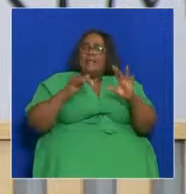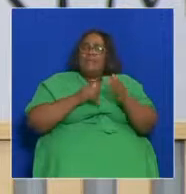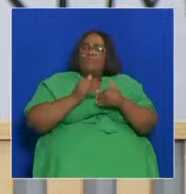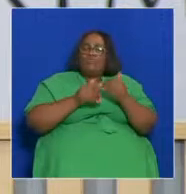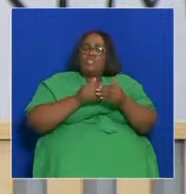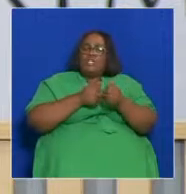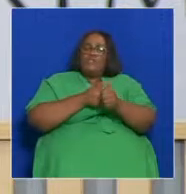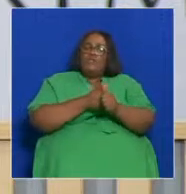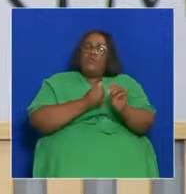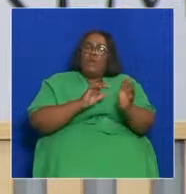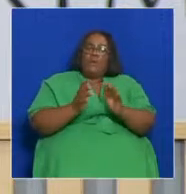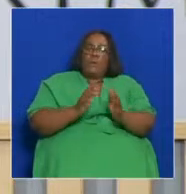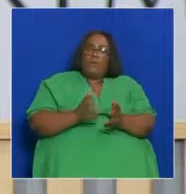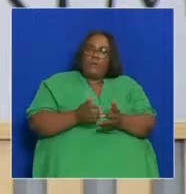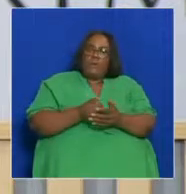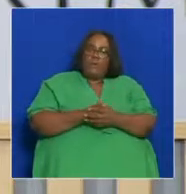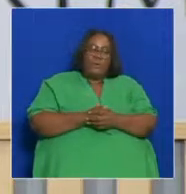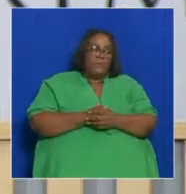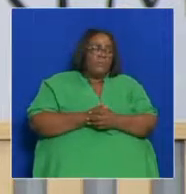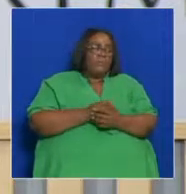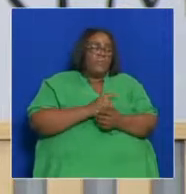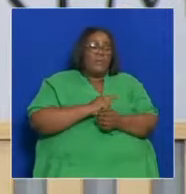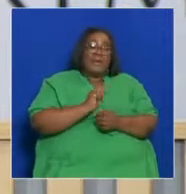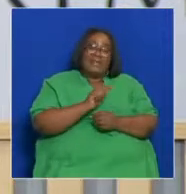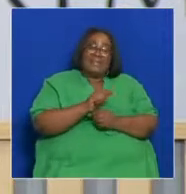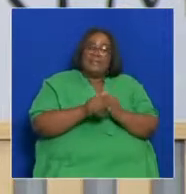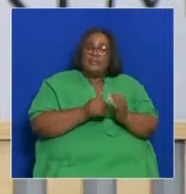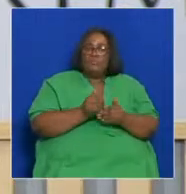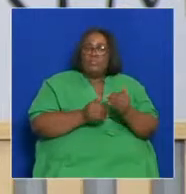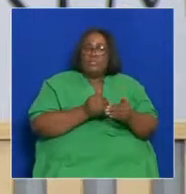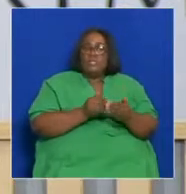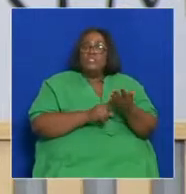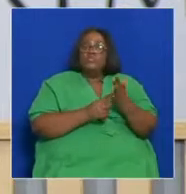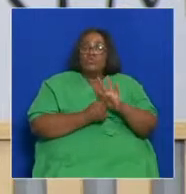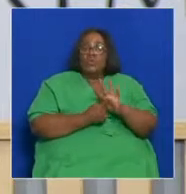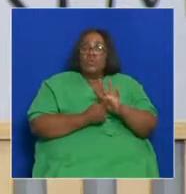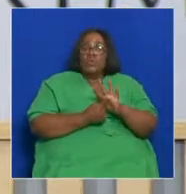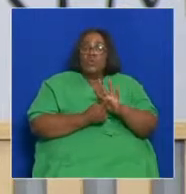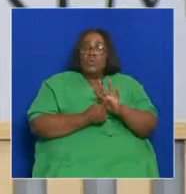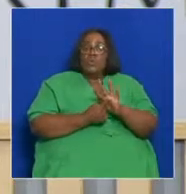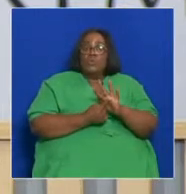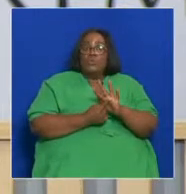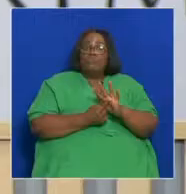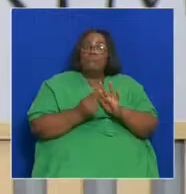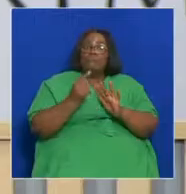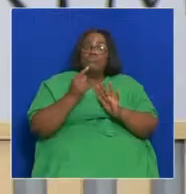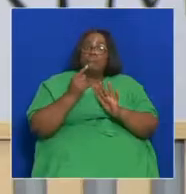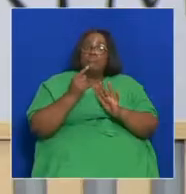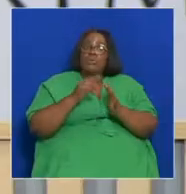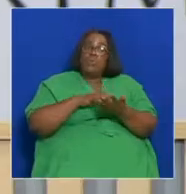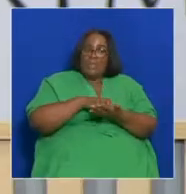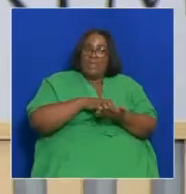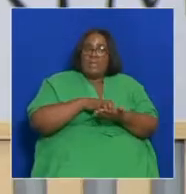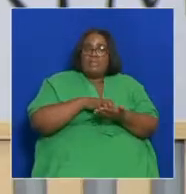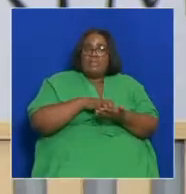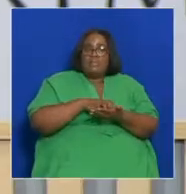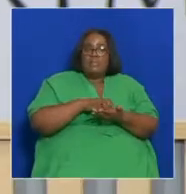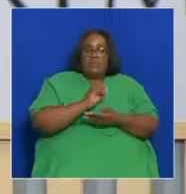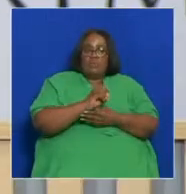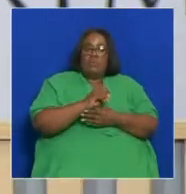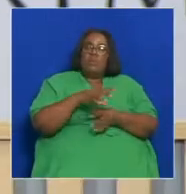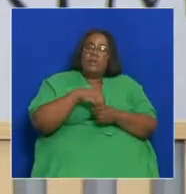because this process has shown the weaknesses within the organization that really